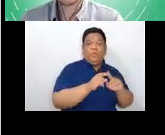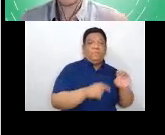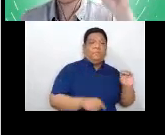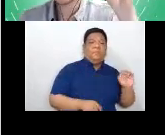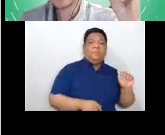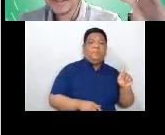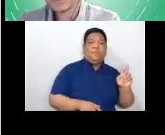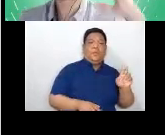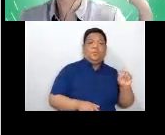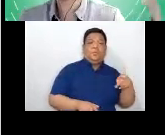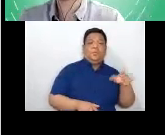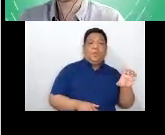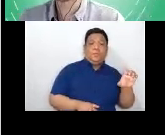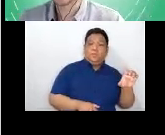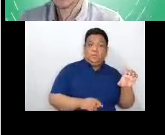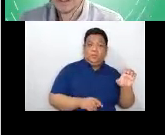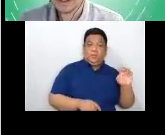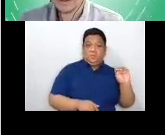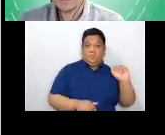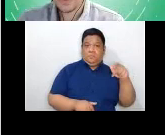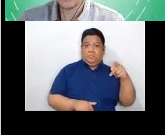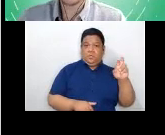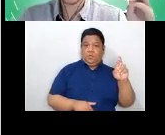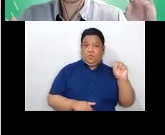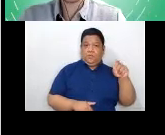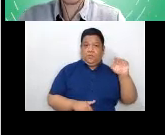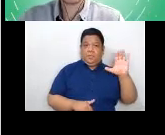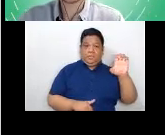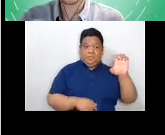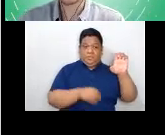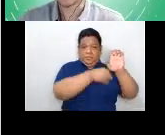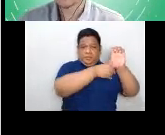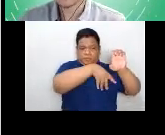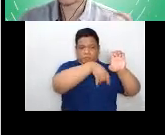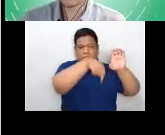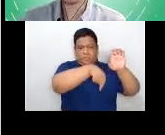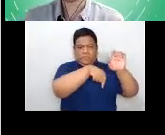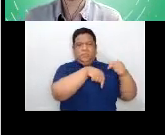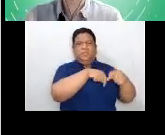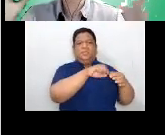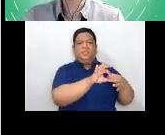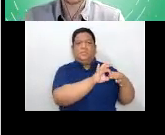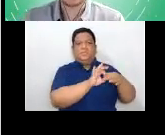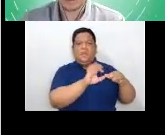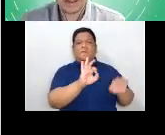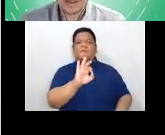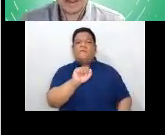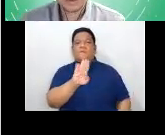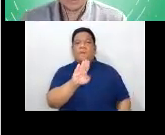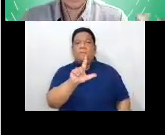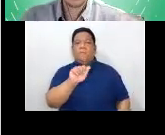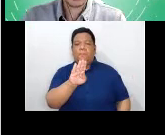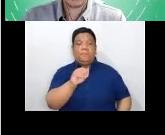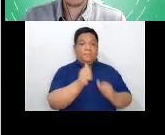Fab Lab is a specific type of makerspace. Because being part of a Fab Lab is being part of a global network.